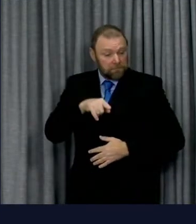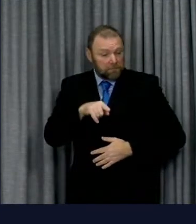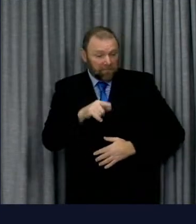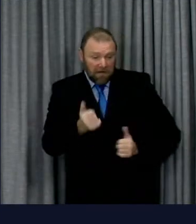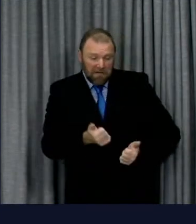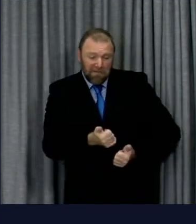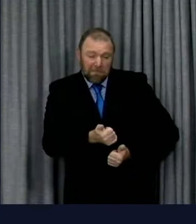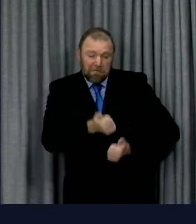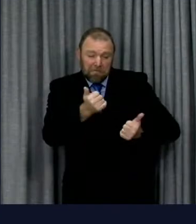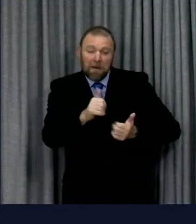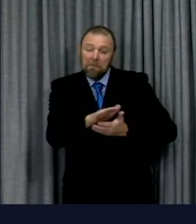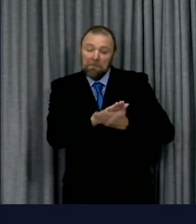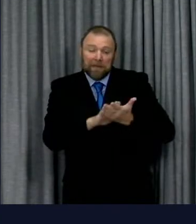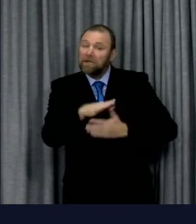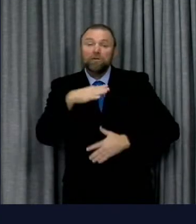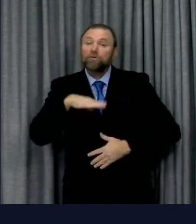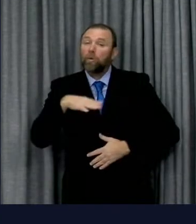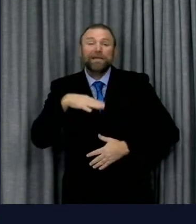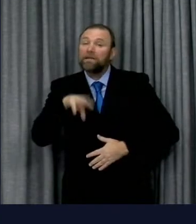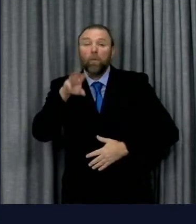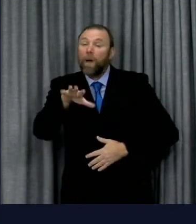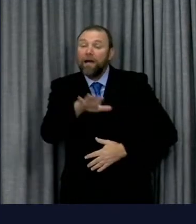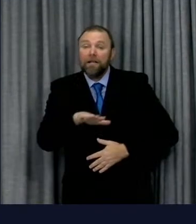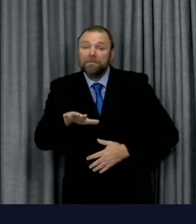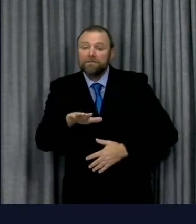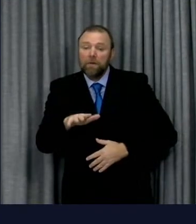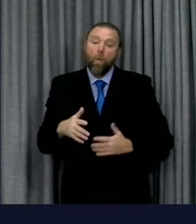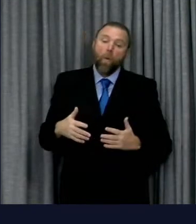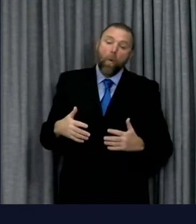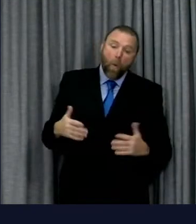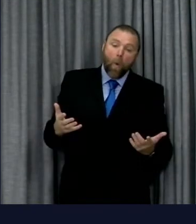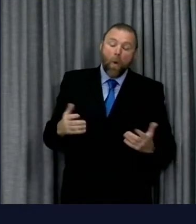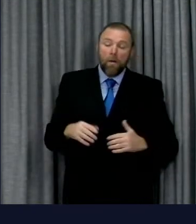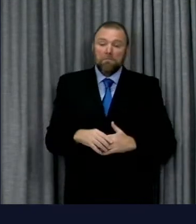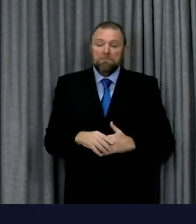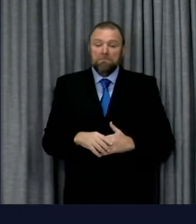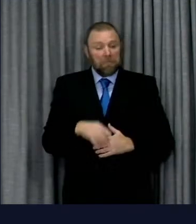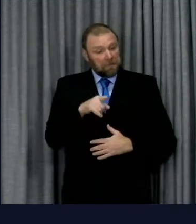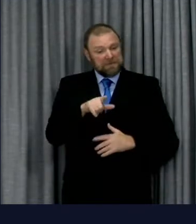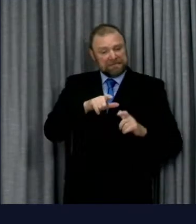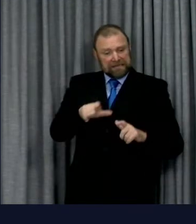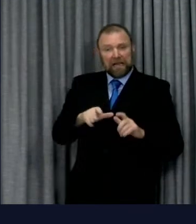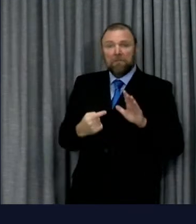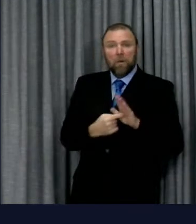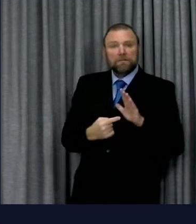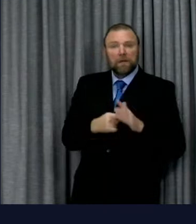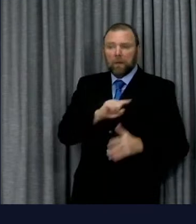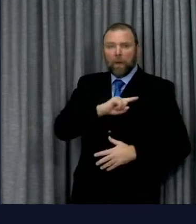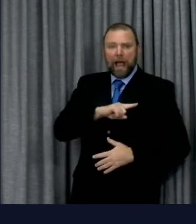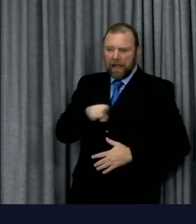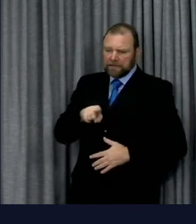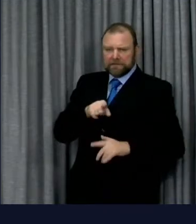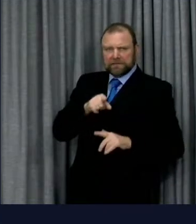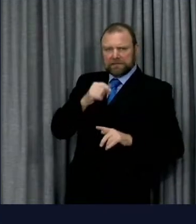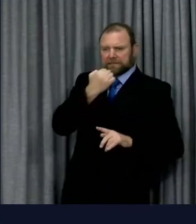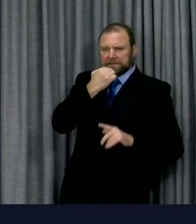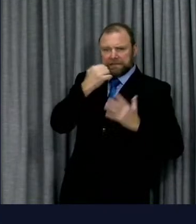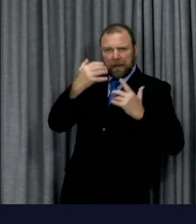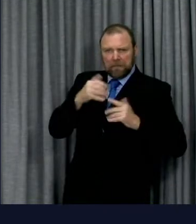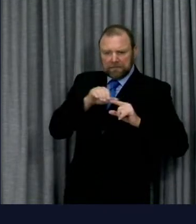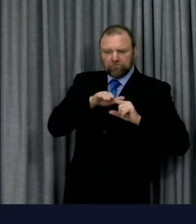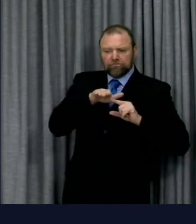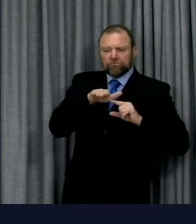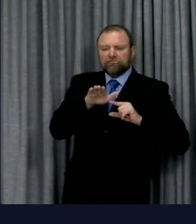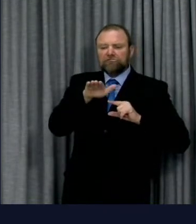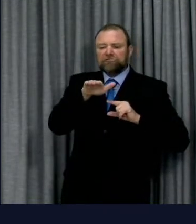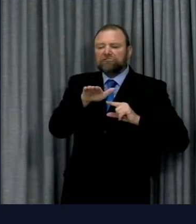would respond to that advice. If the advice is they still form an important part of the defence that we can mount together,